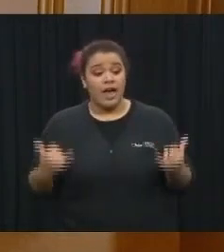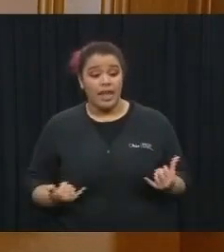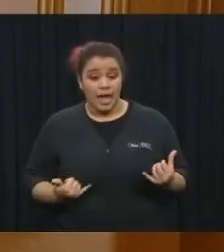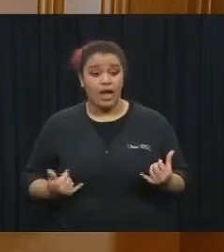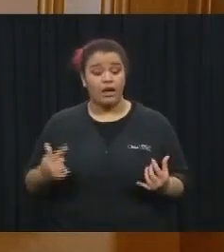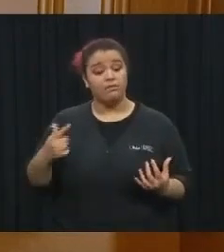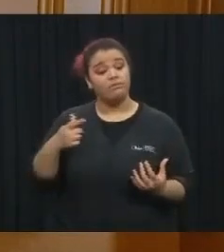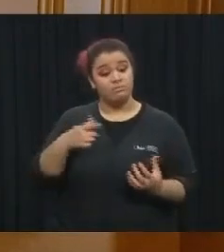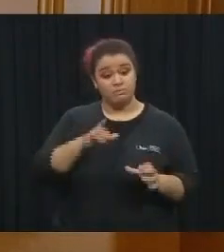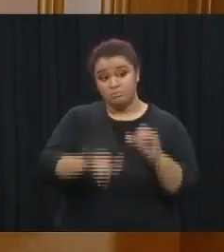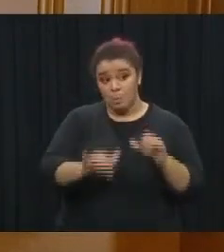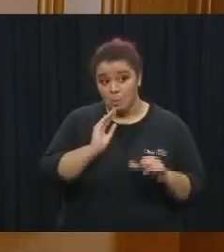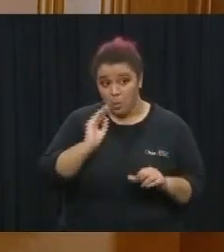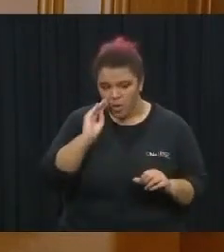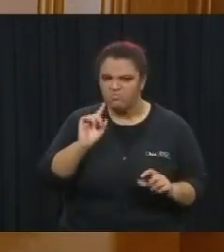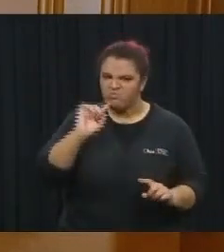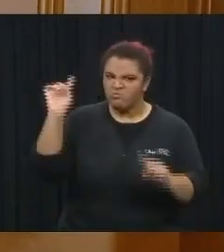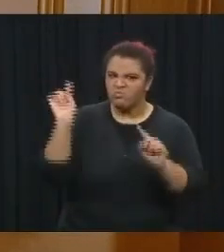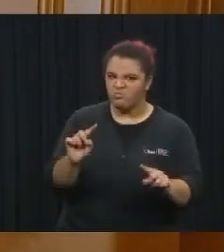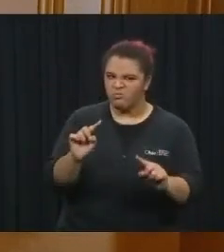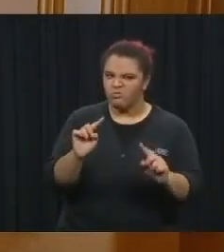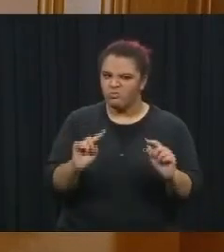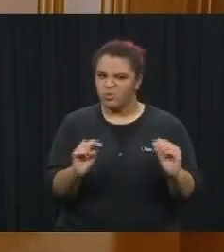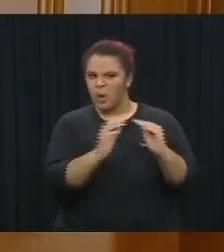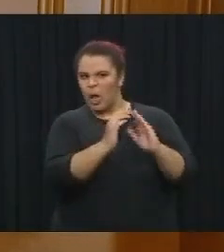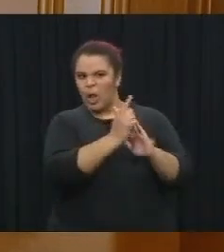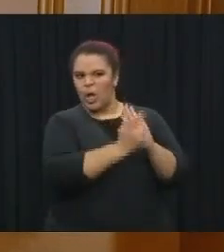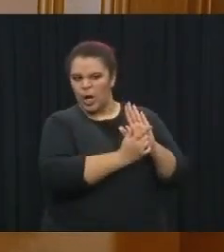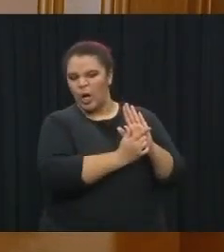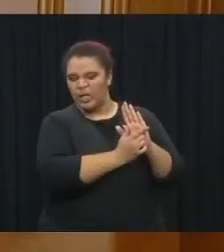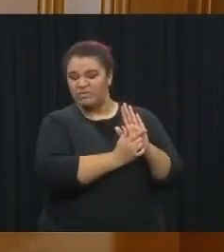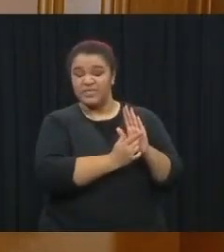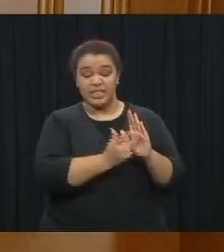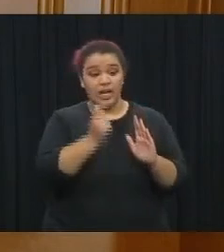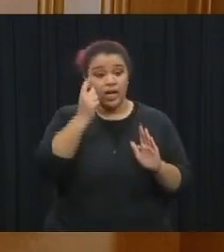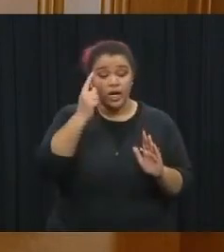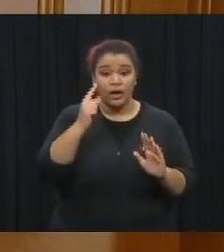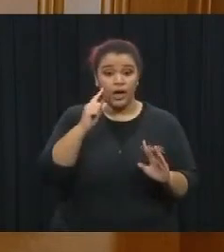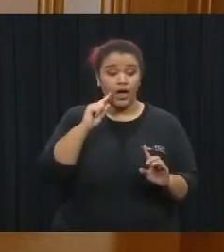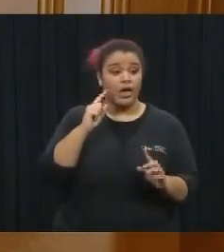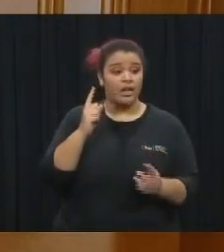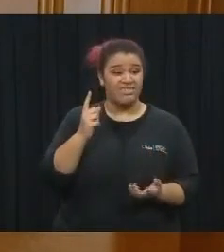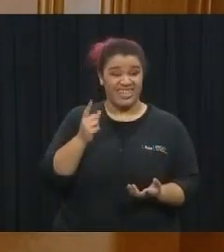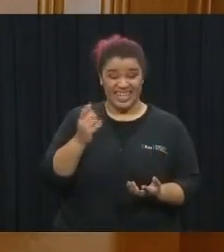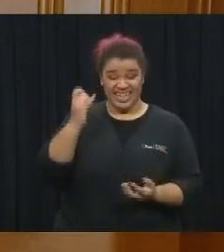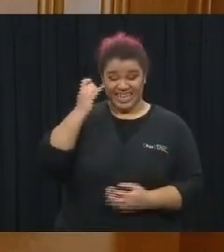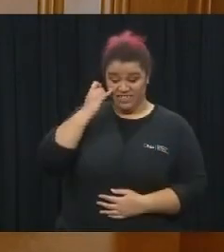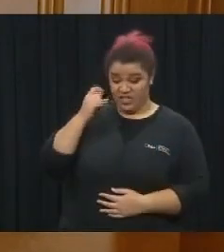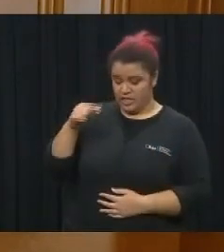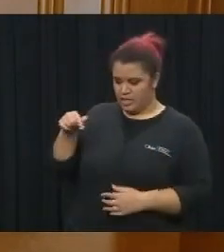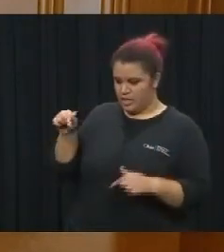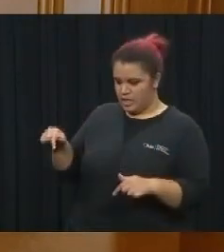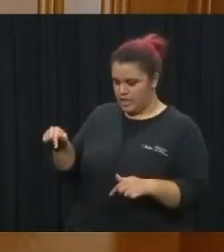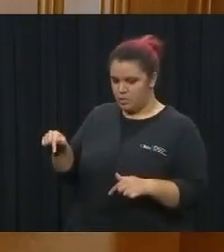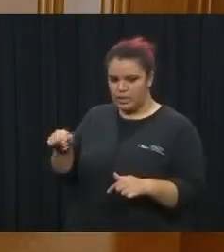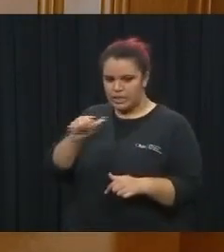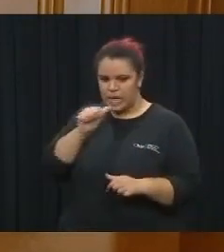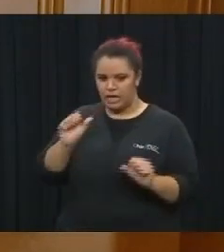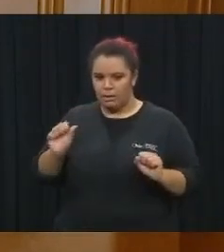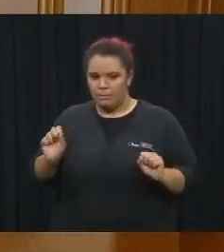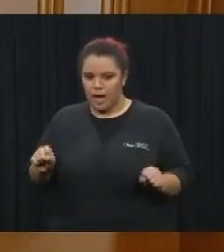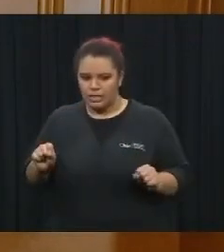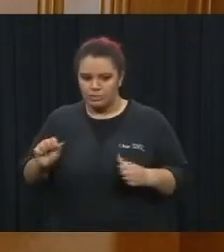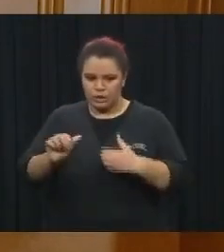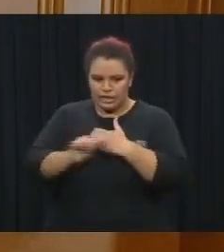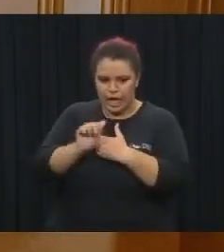is quite serious. We would not have issued this if it wasn't a matter of life and death. I mean, this is a matter of life and death. So this is not just